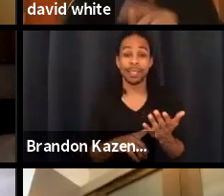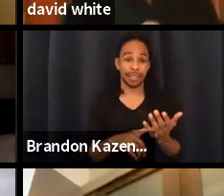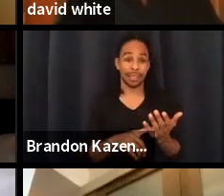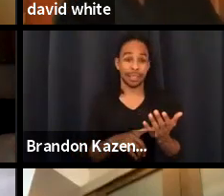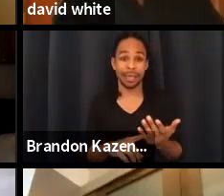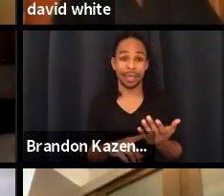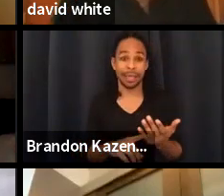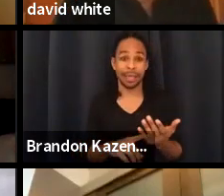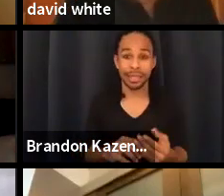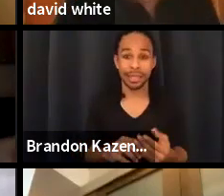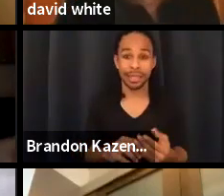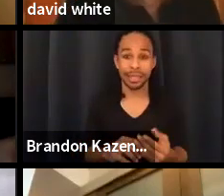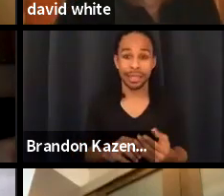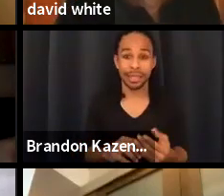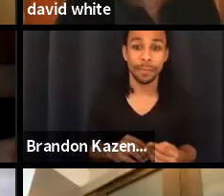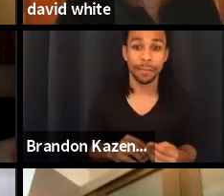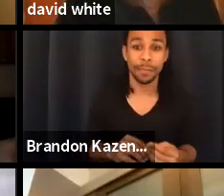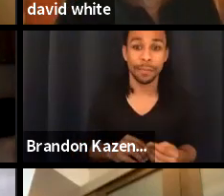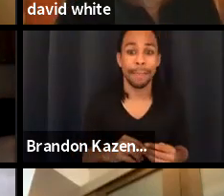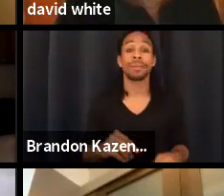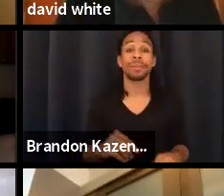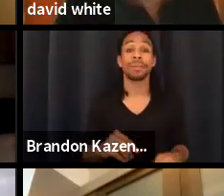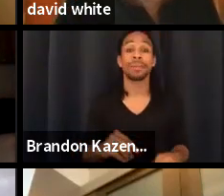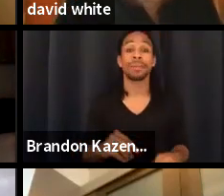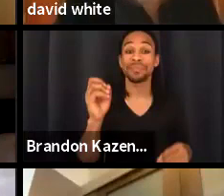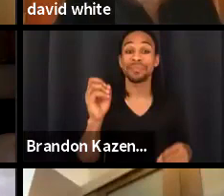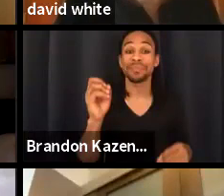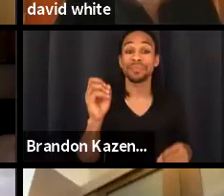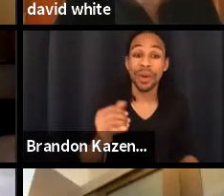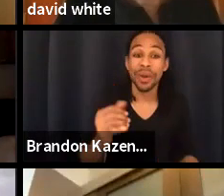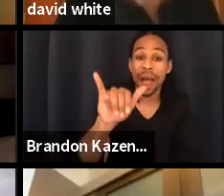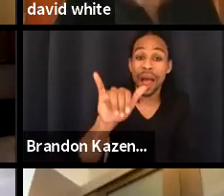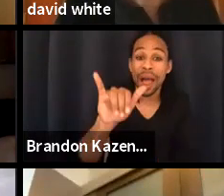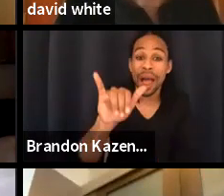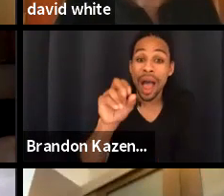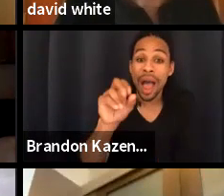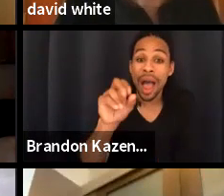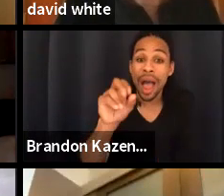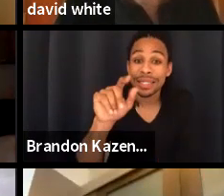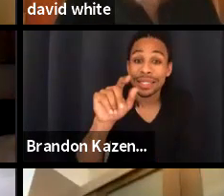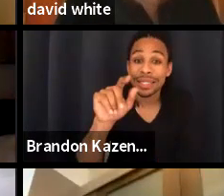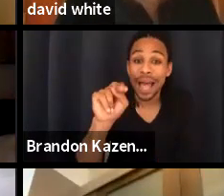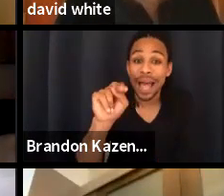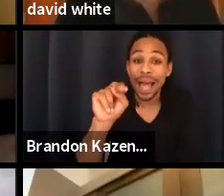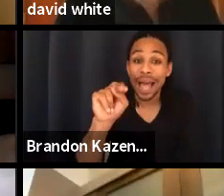Hello. Hello. Well, I had sent you a message that I was going to